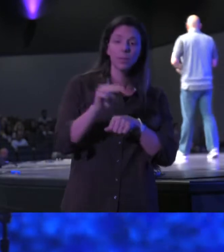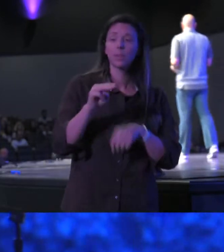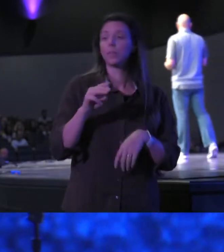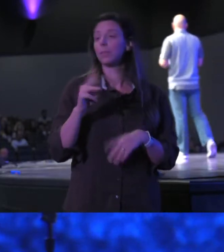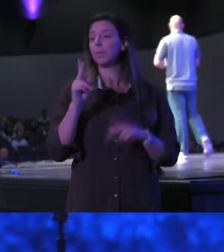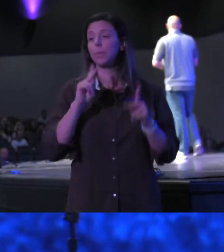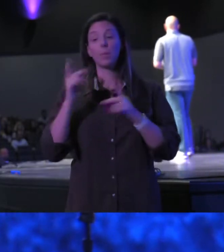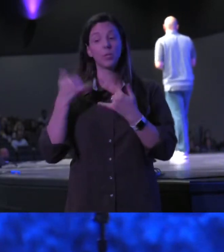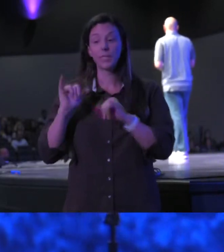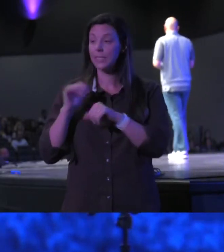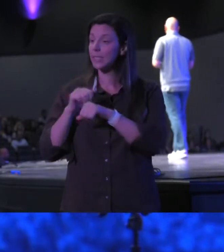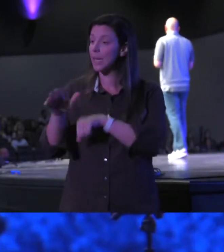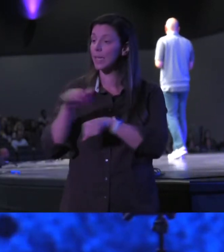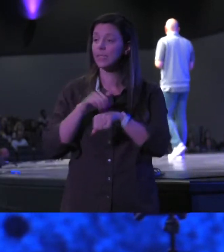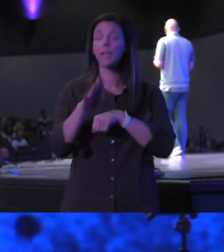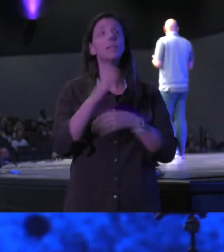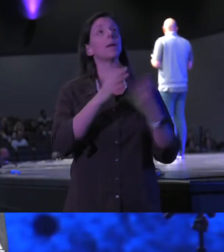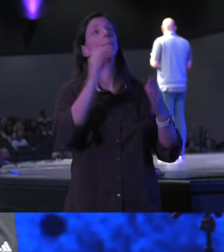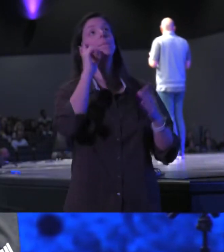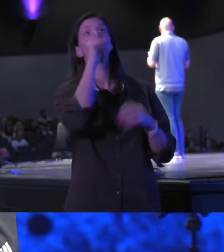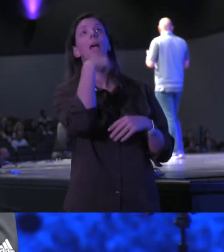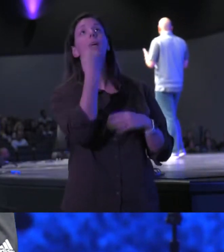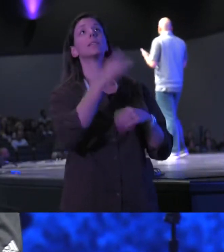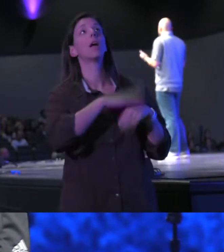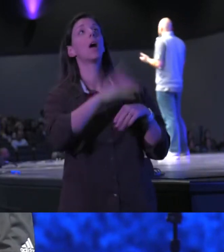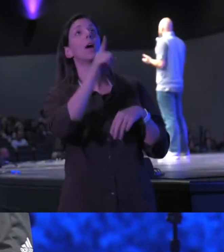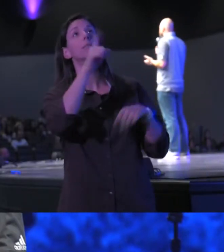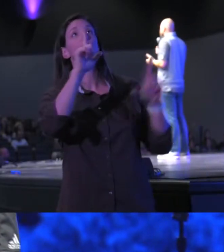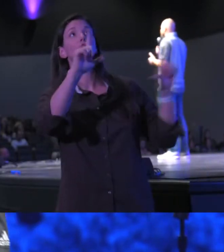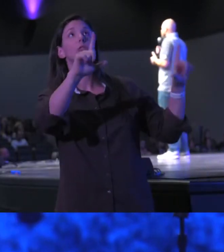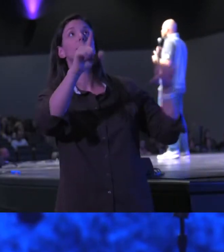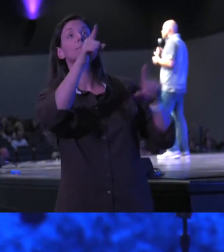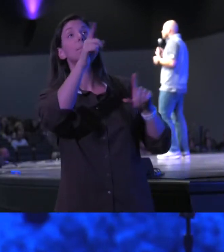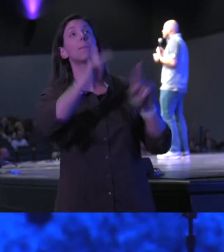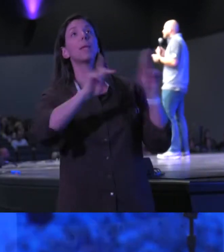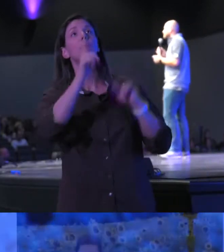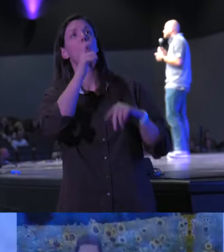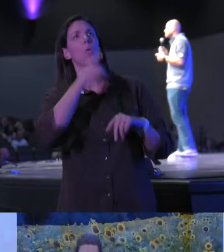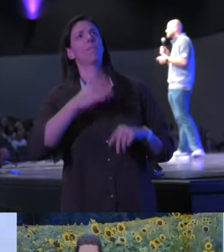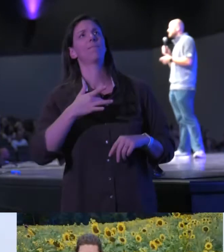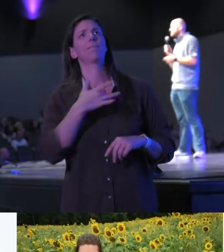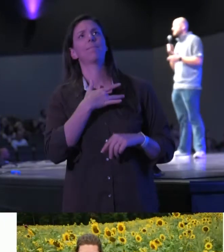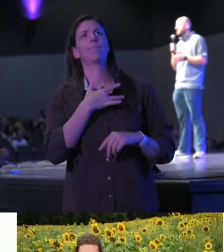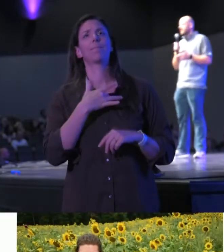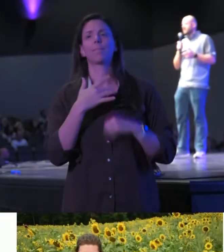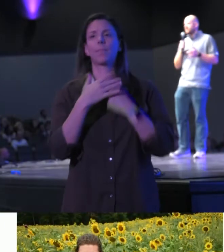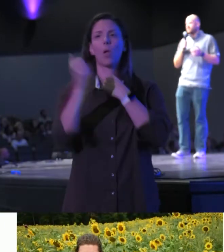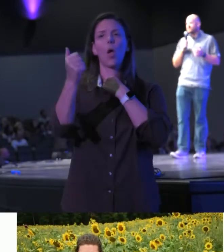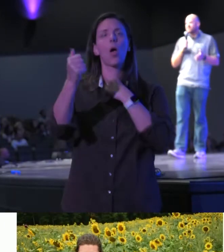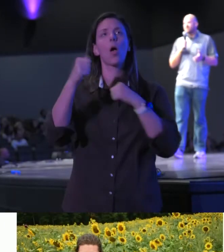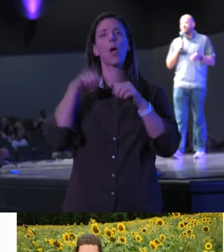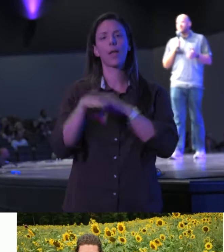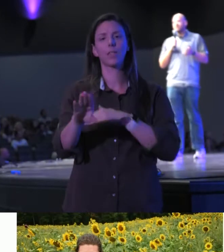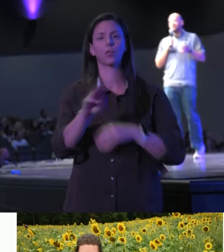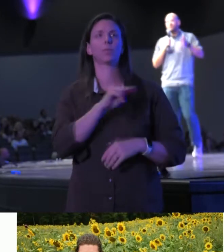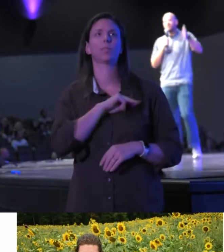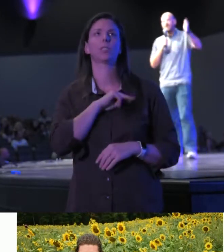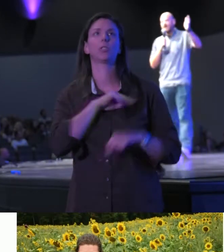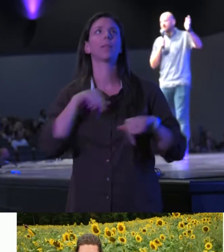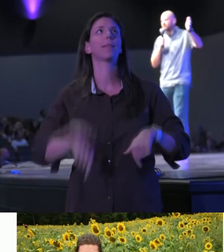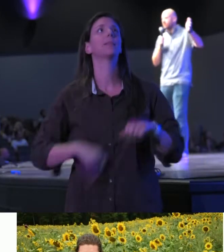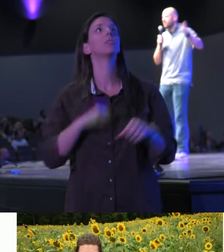faces that I want you to see on the screen, and these are all people who have felt called into missions this year.